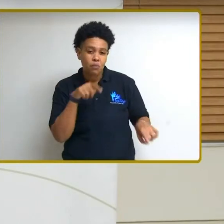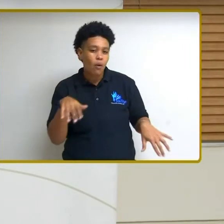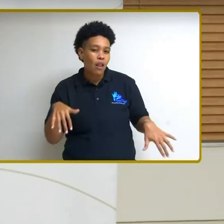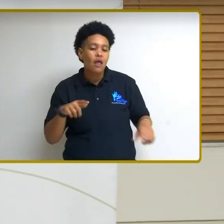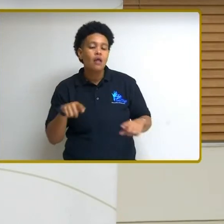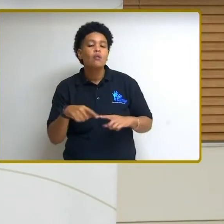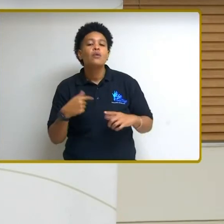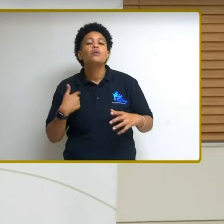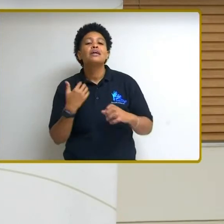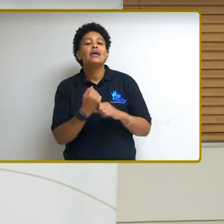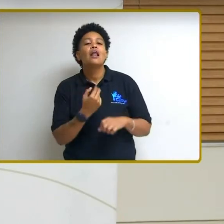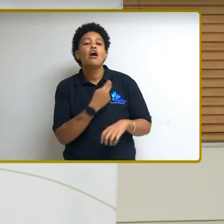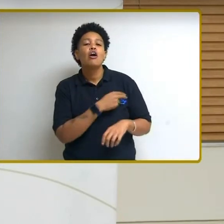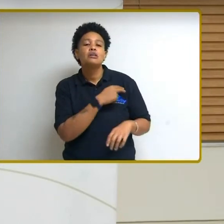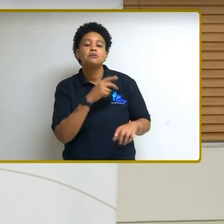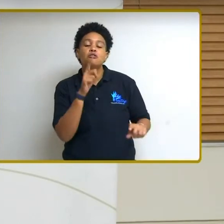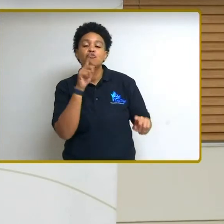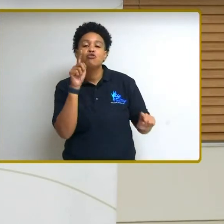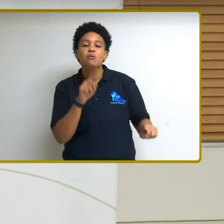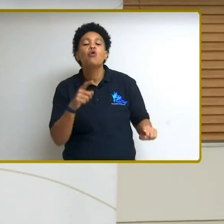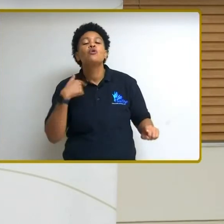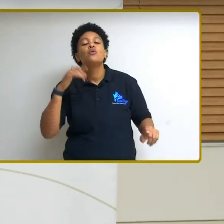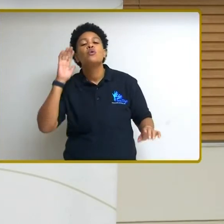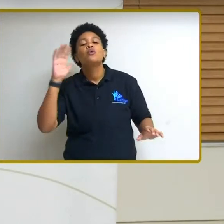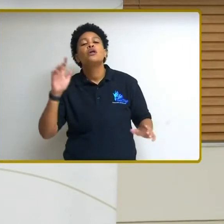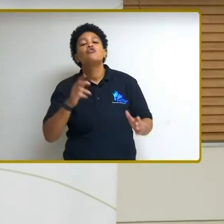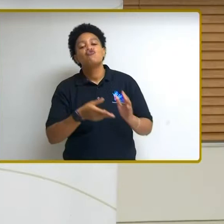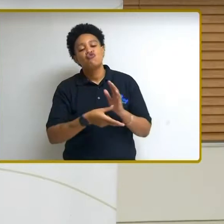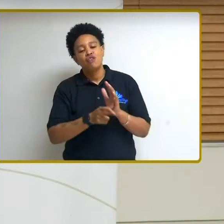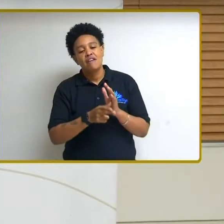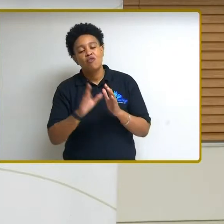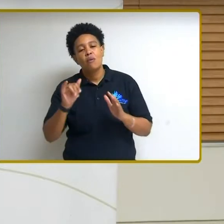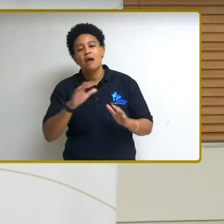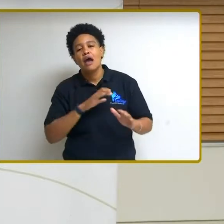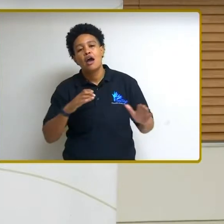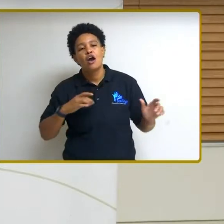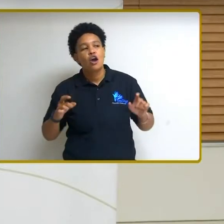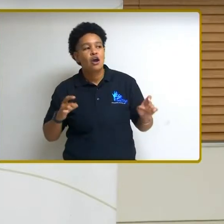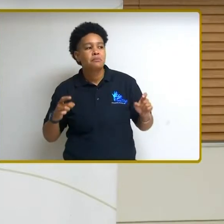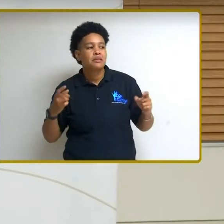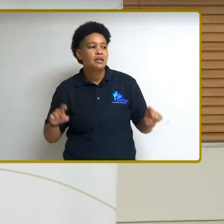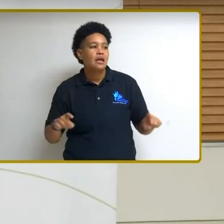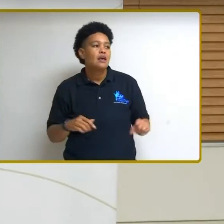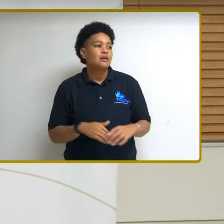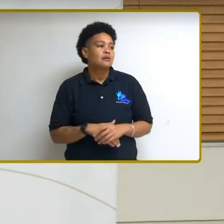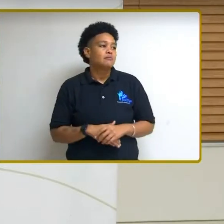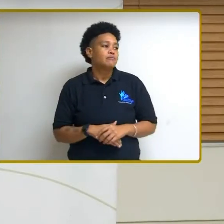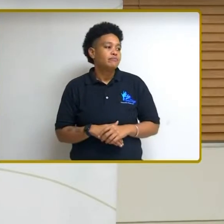once we've received the hospital reports, then it would be reviewed by the committee.